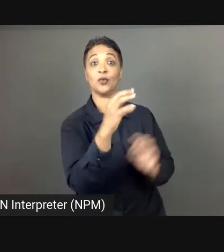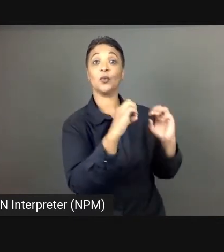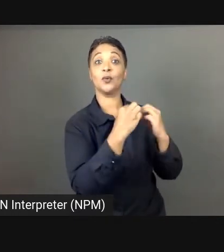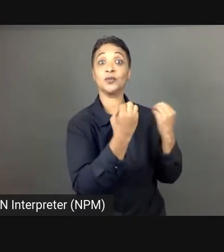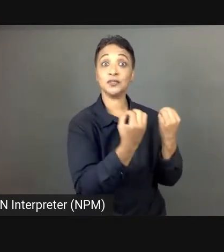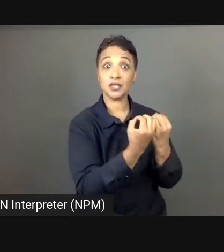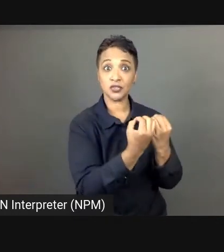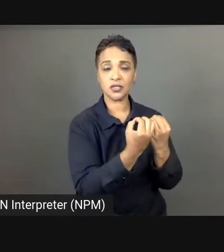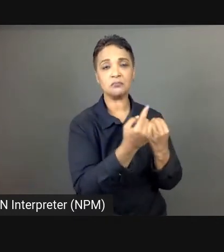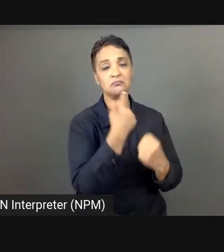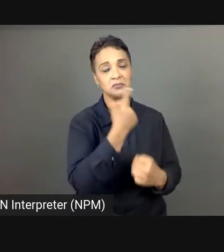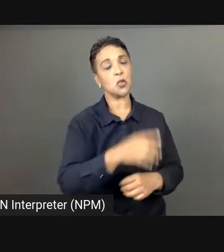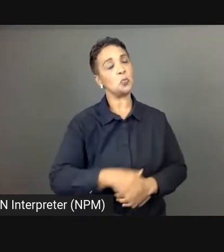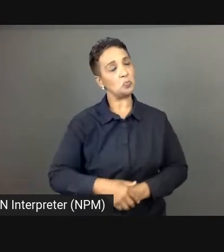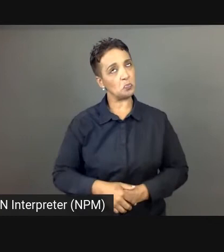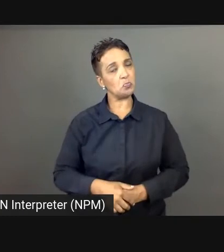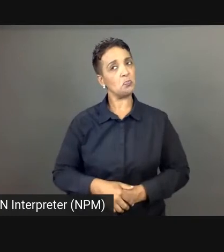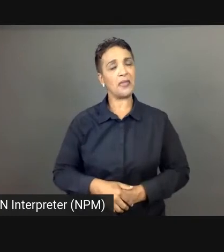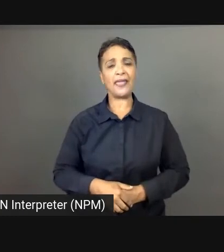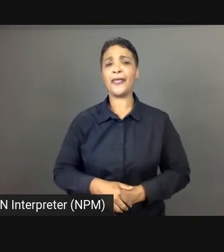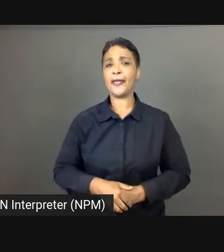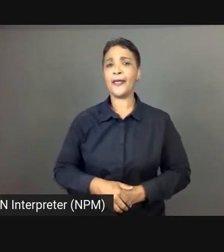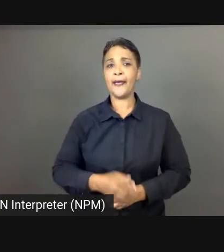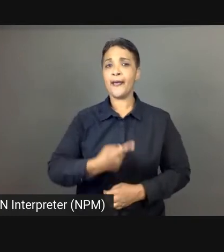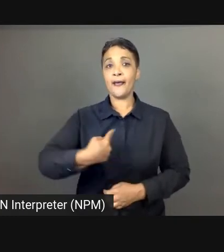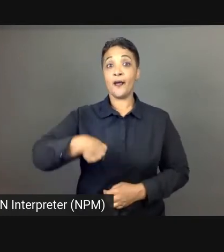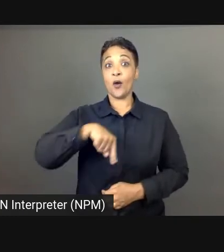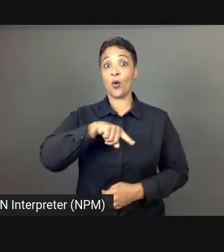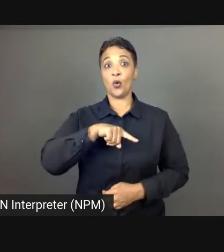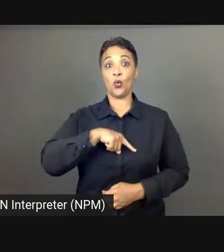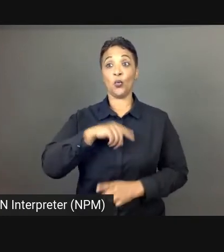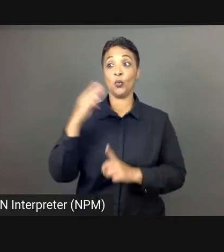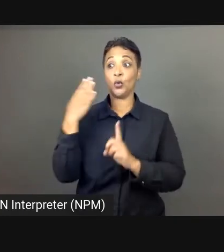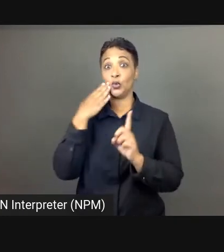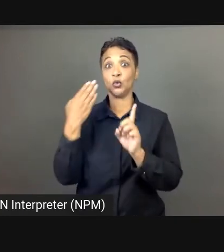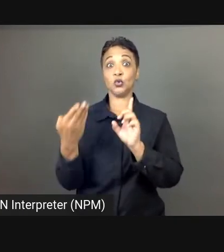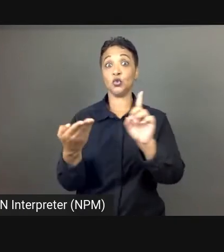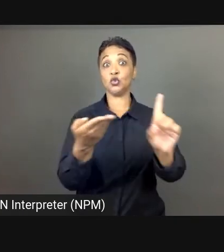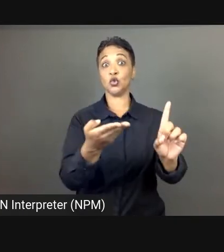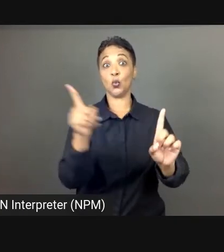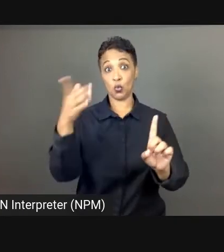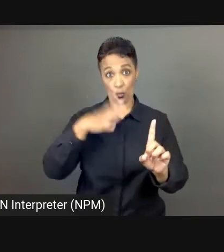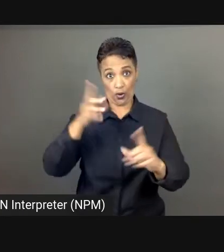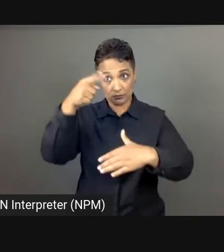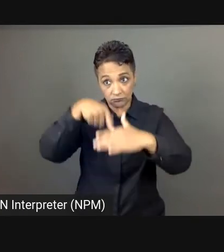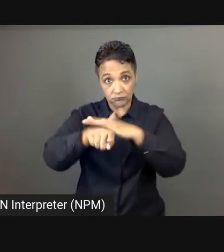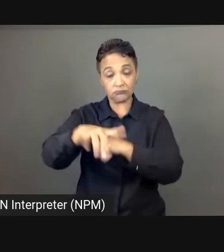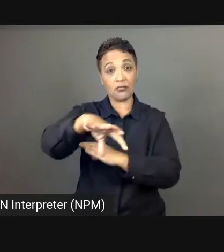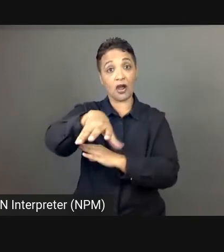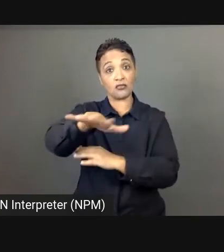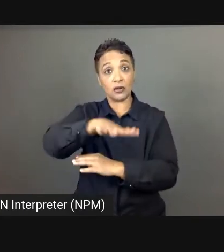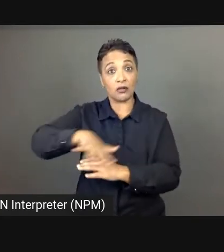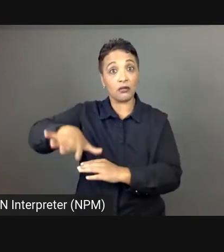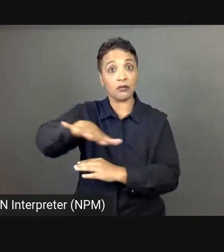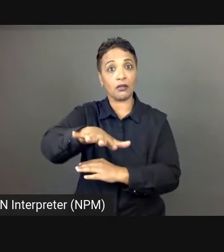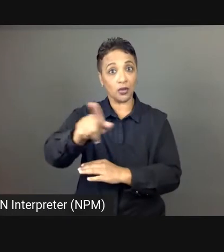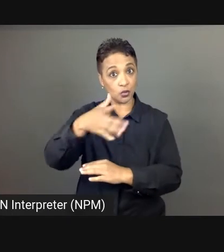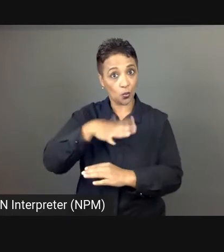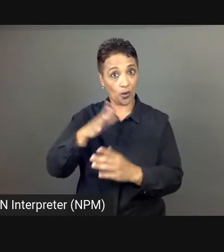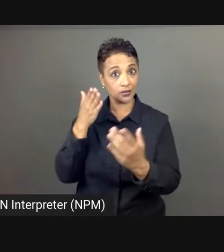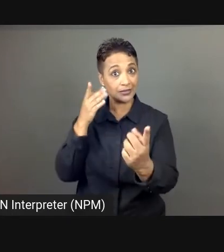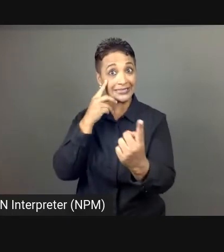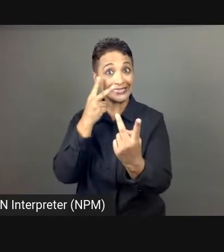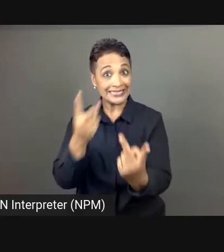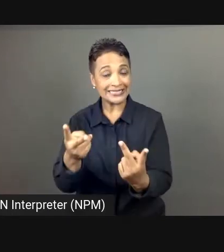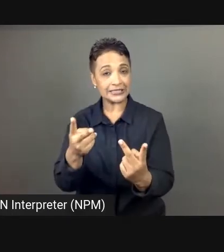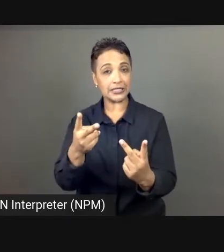if we introduce you to the LGBTIQ people in this place where you want to do this project, we're making this commitment for